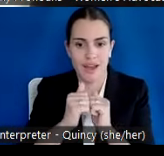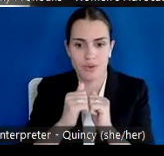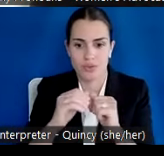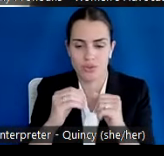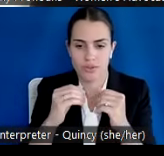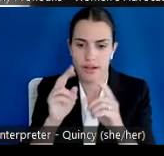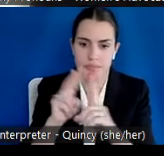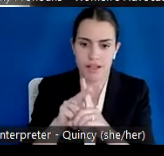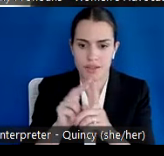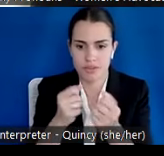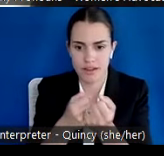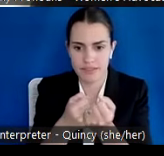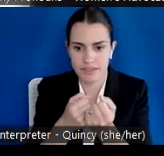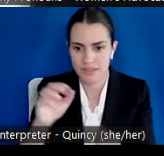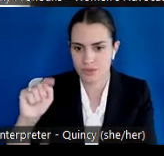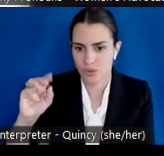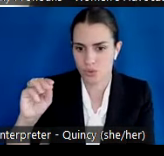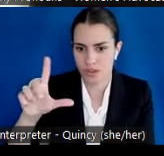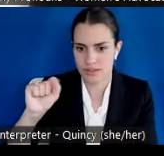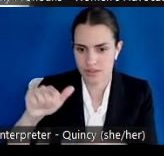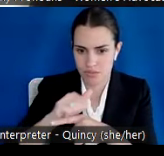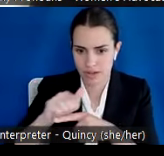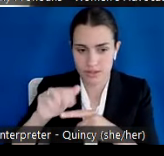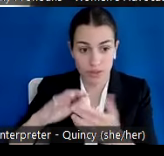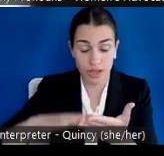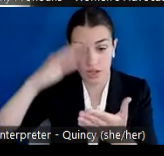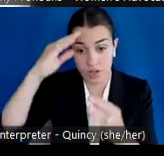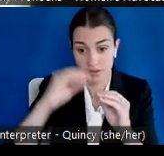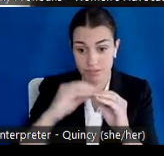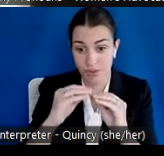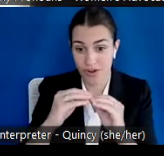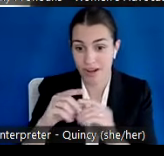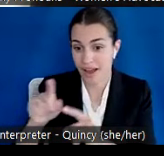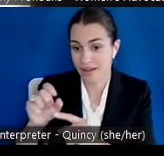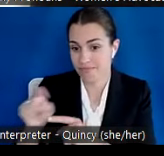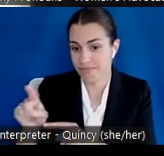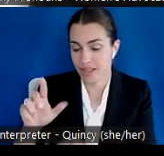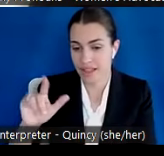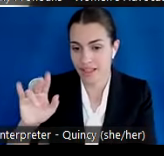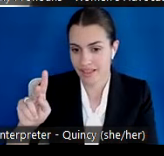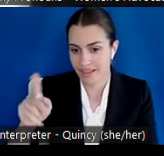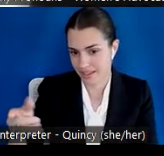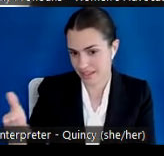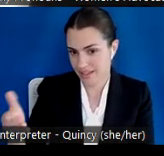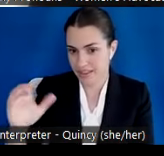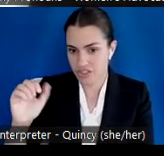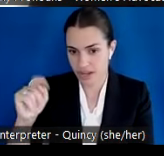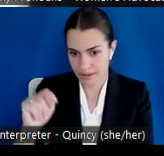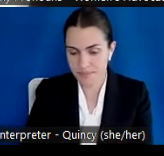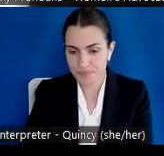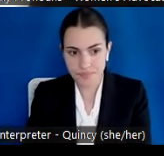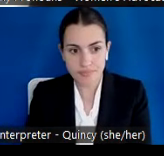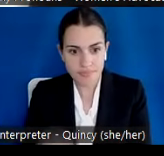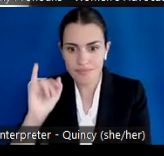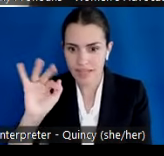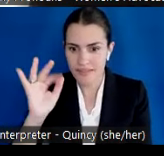into practice. And so you can learn more at the link that we're going to put in the chat if you want to kind of see more